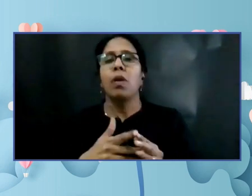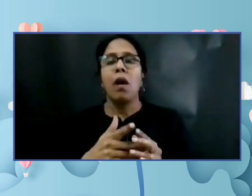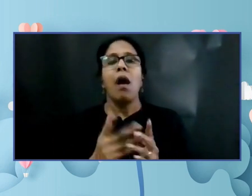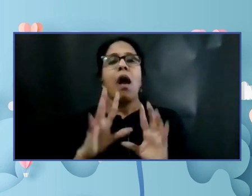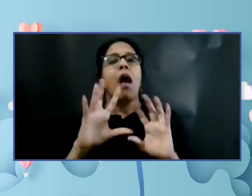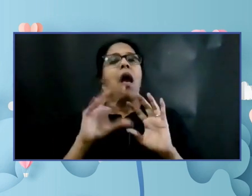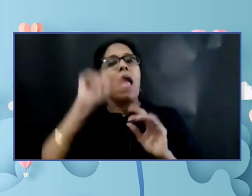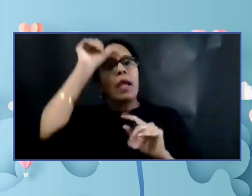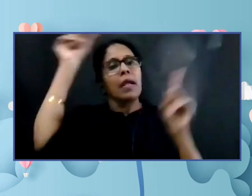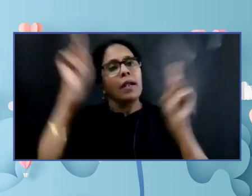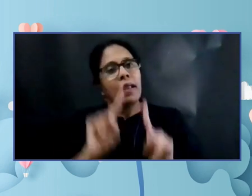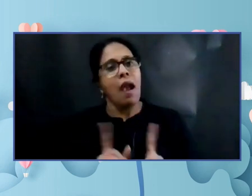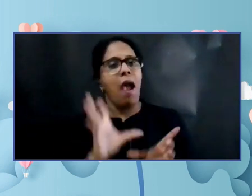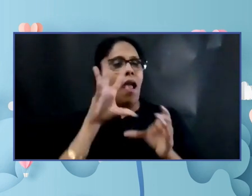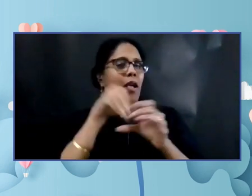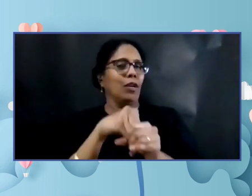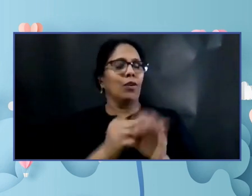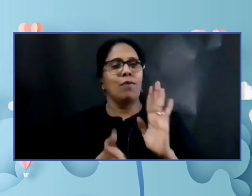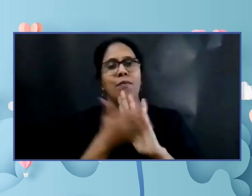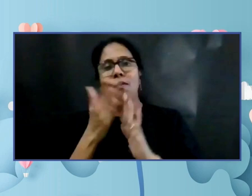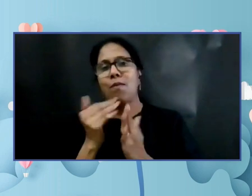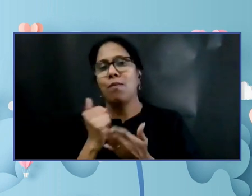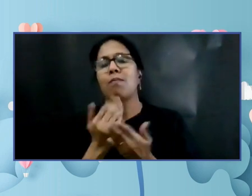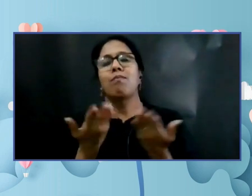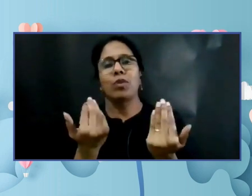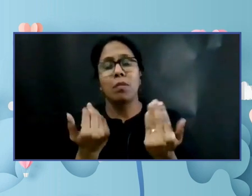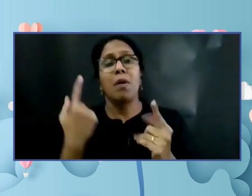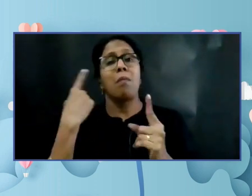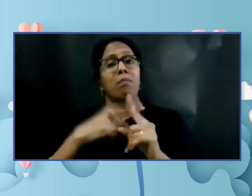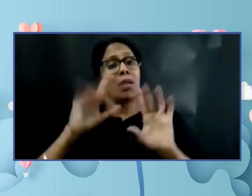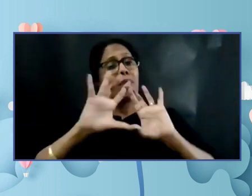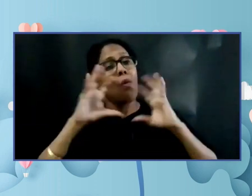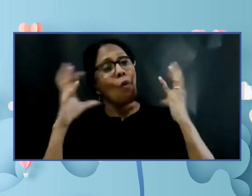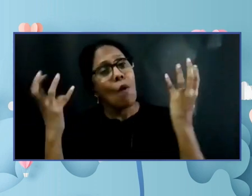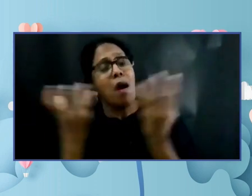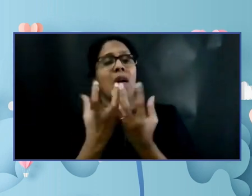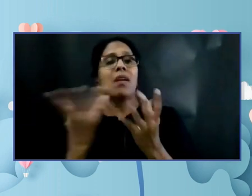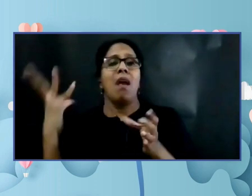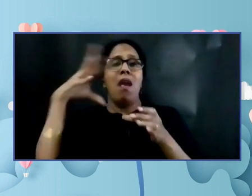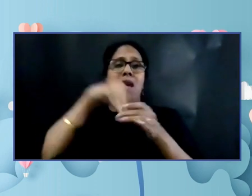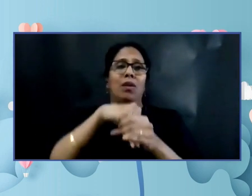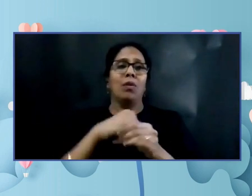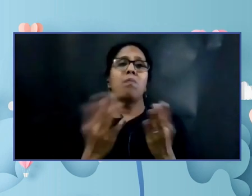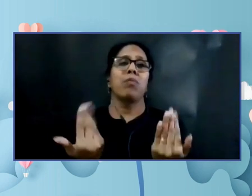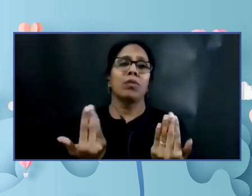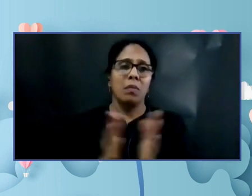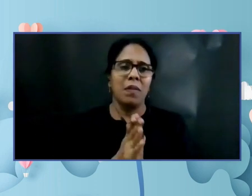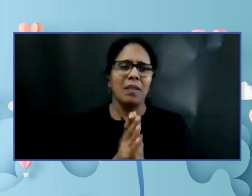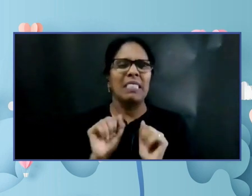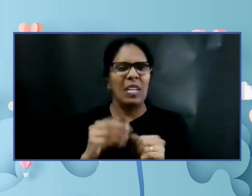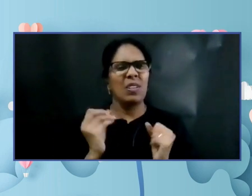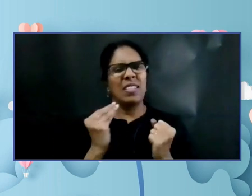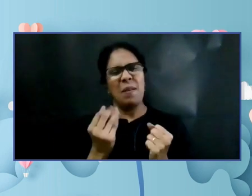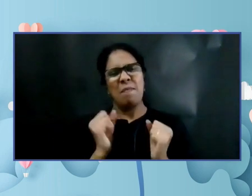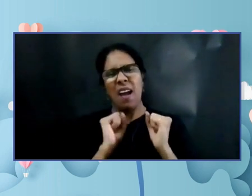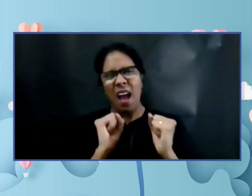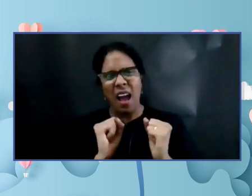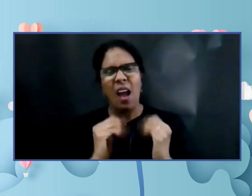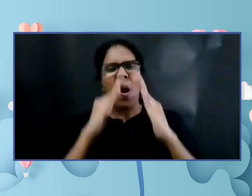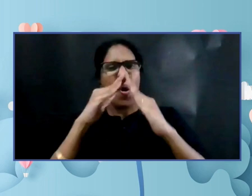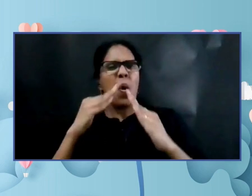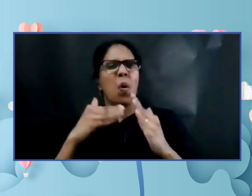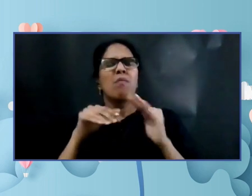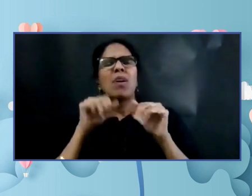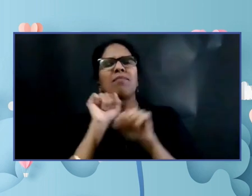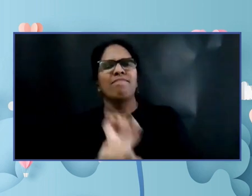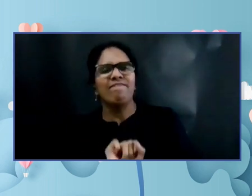world. I know these are difficult times. I know many of you kids are not being able to go to school and locked up in your homes, but I